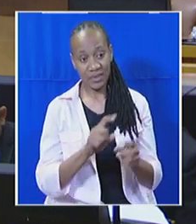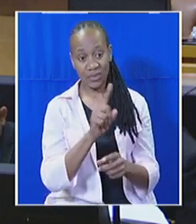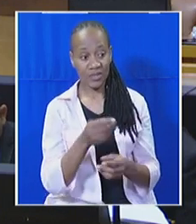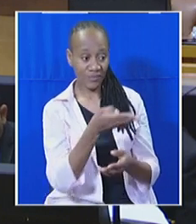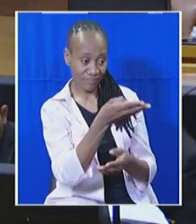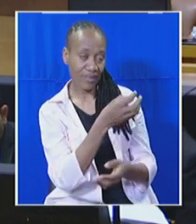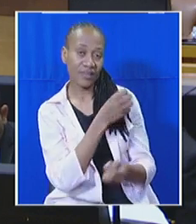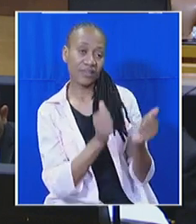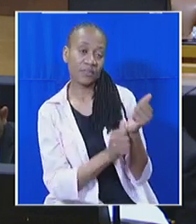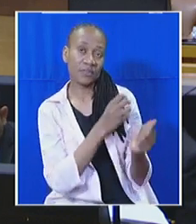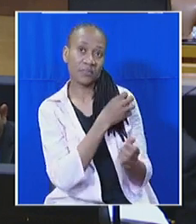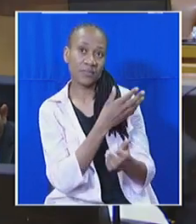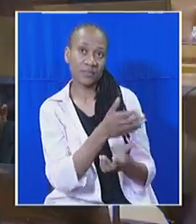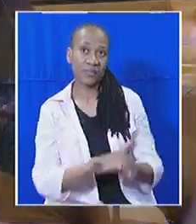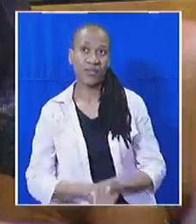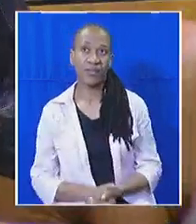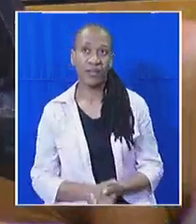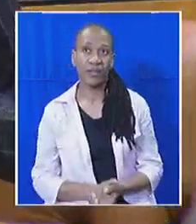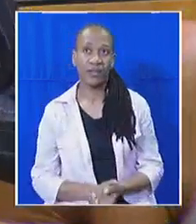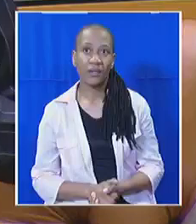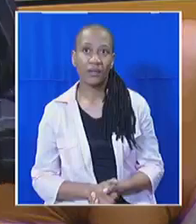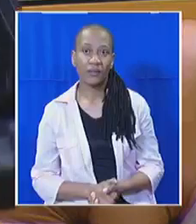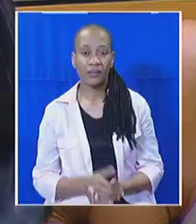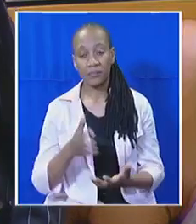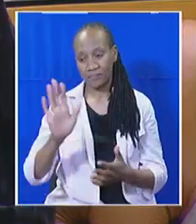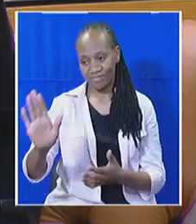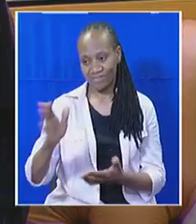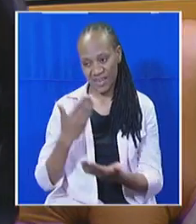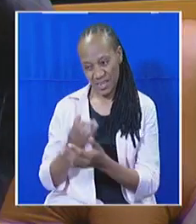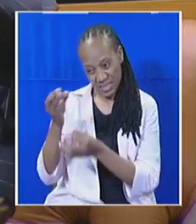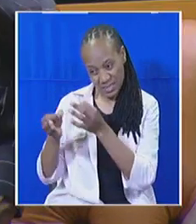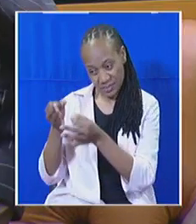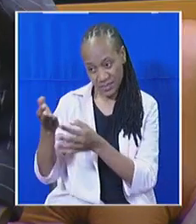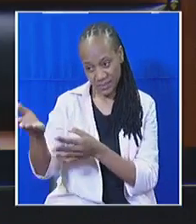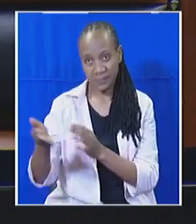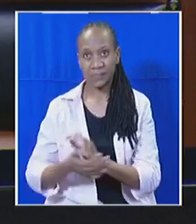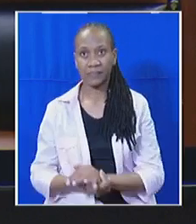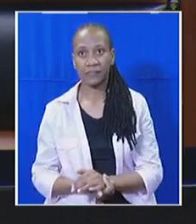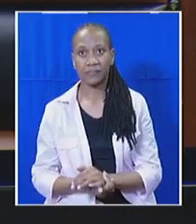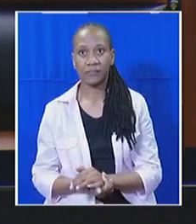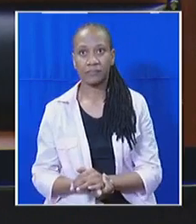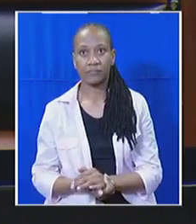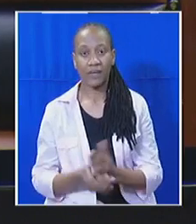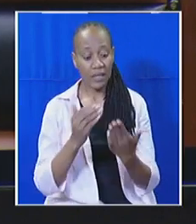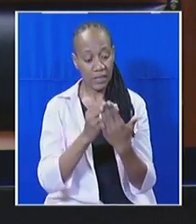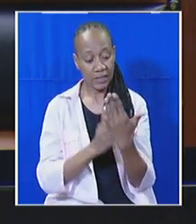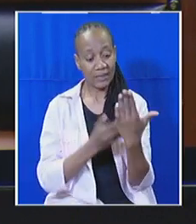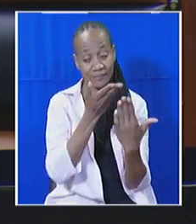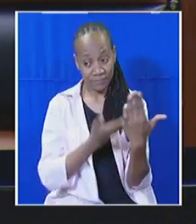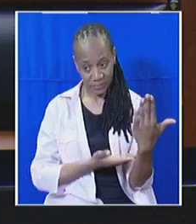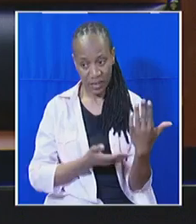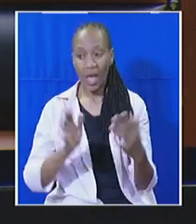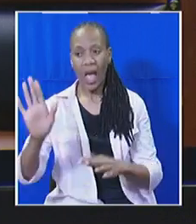Minister. Honorable Jomani, may I explain something? Yeah. We have a list here. Okay, no, I understand. Yes.